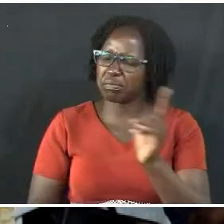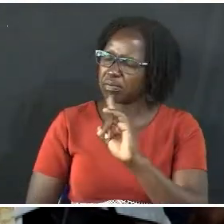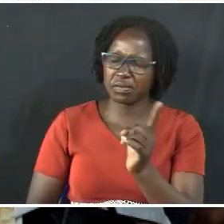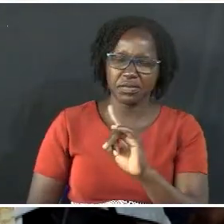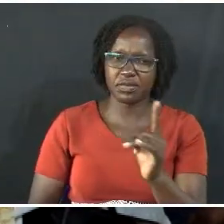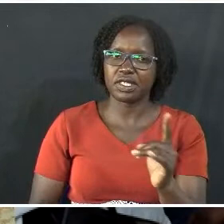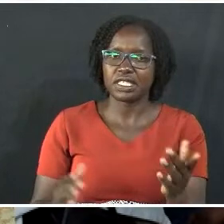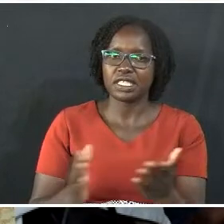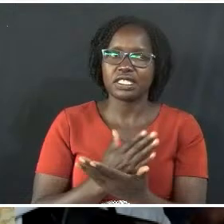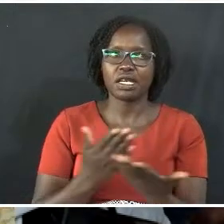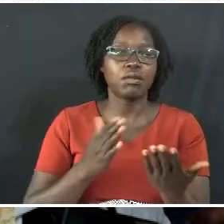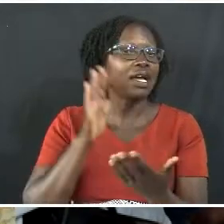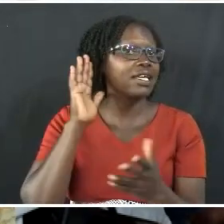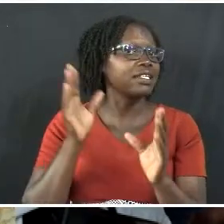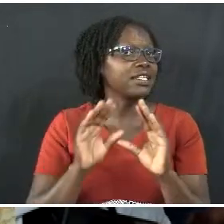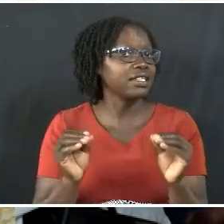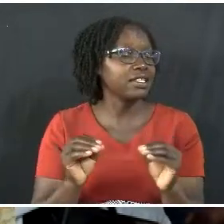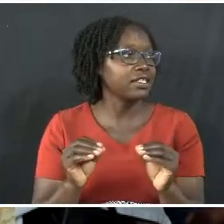Somebody did not hear me.